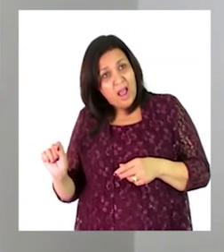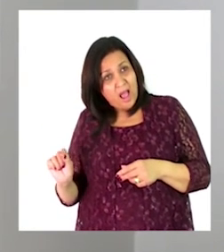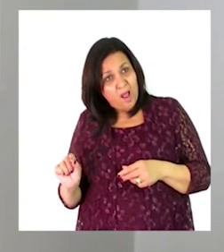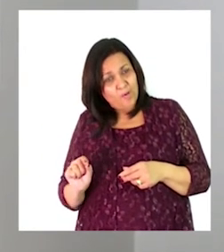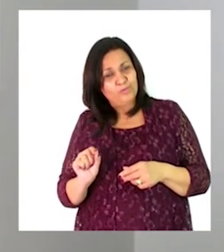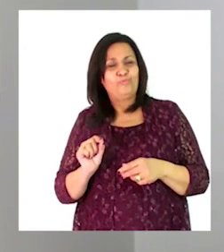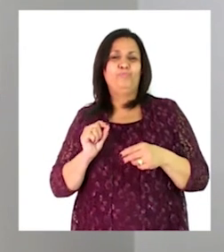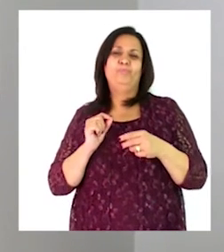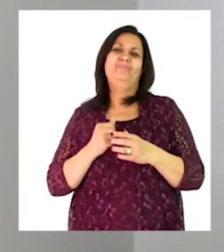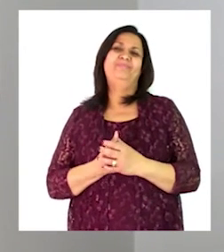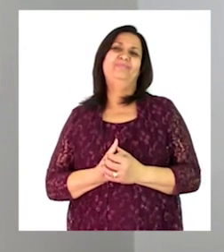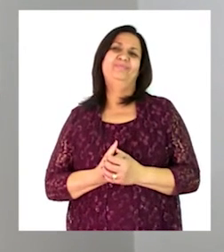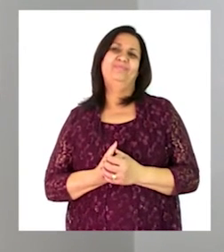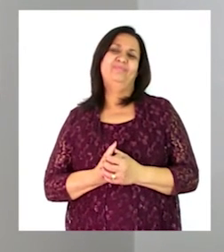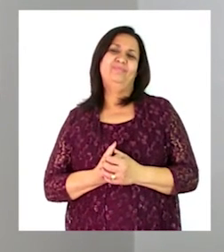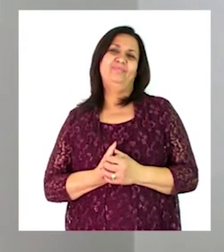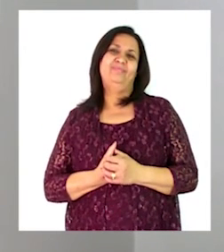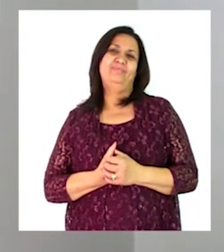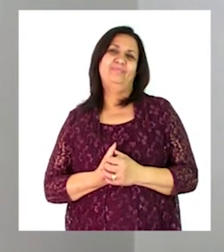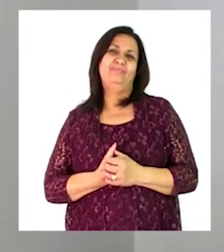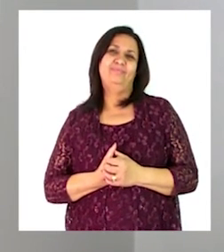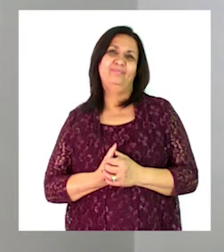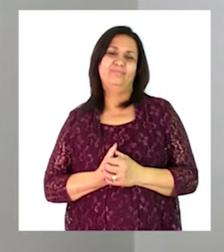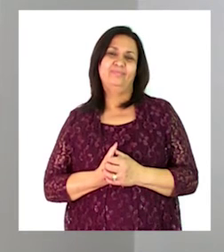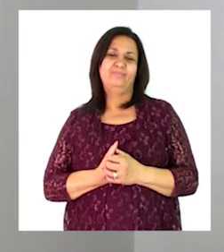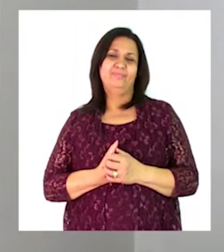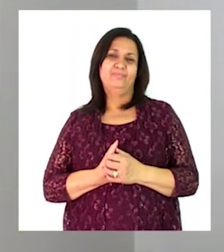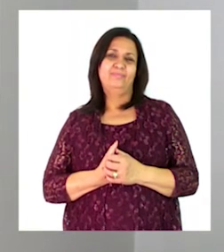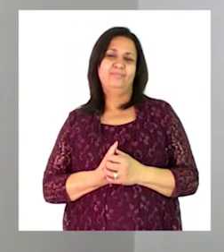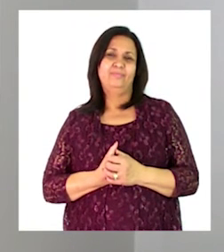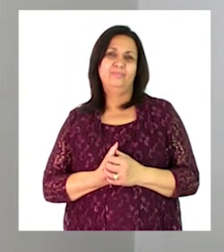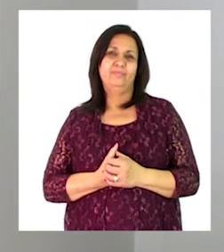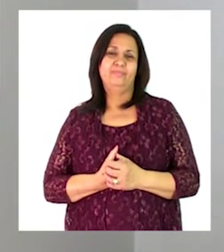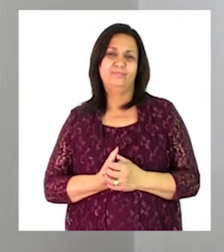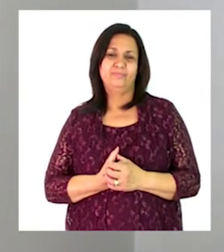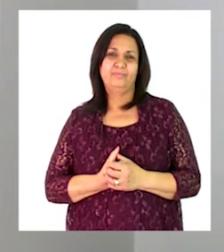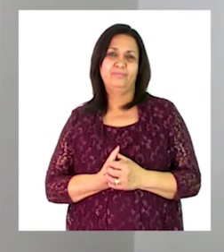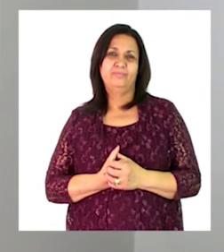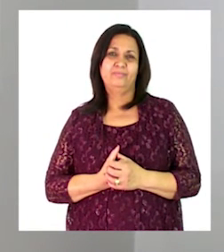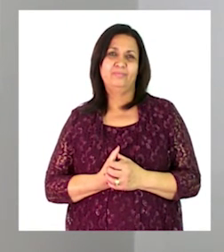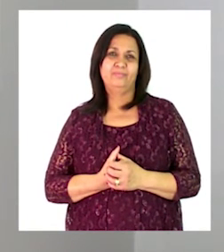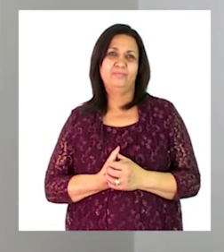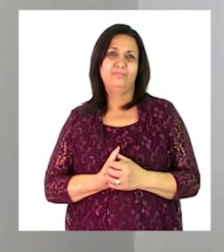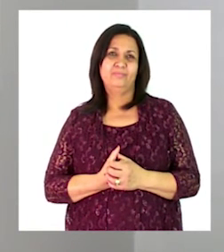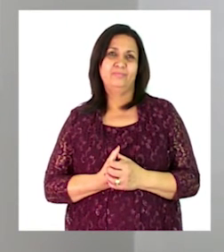all round number 3 and bump. We make another